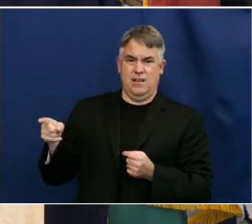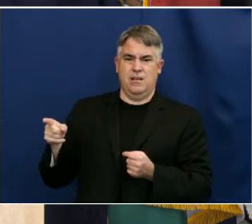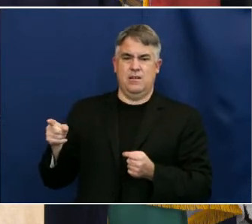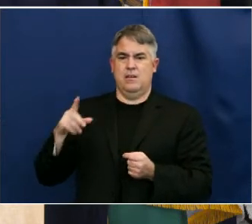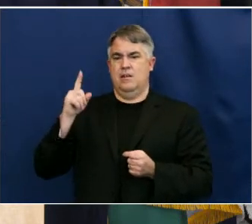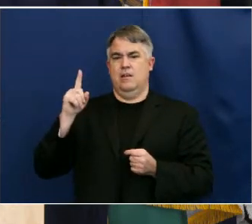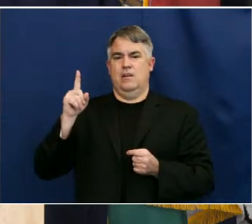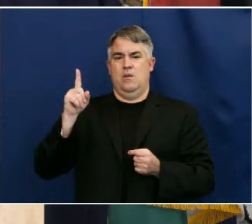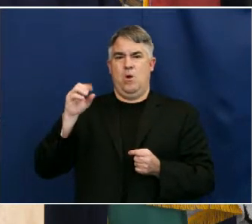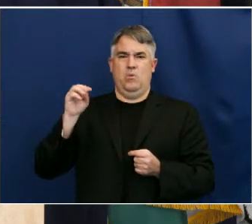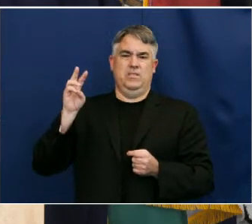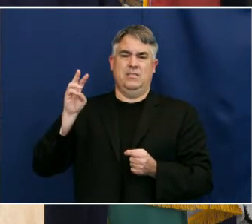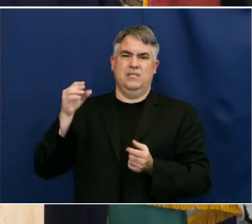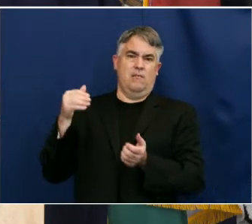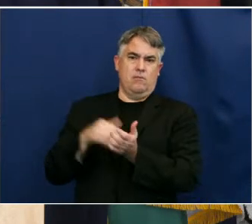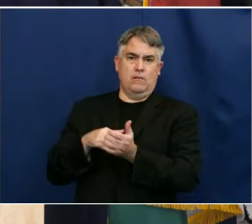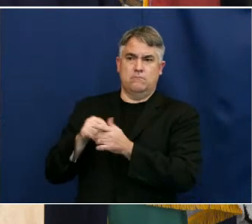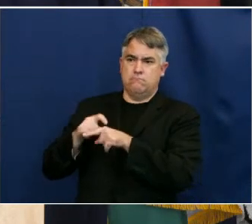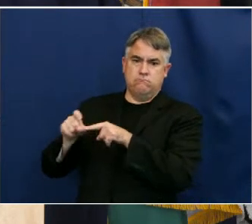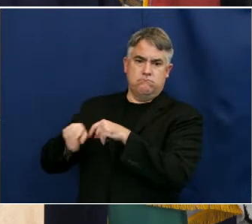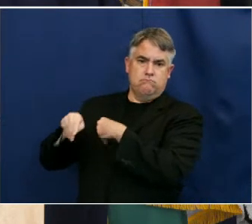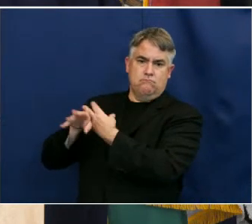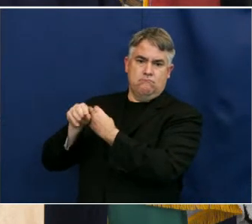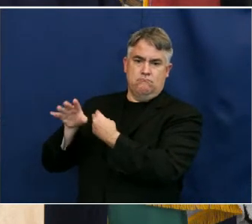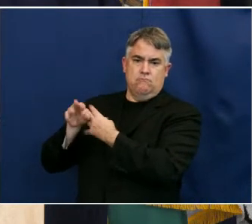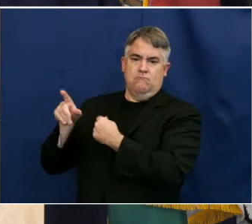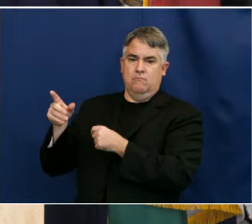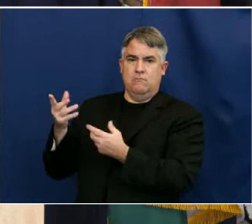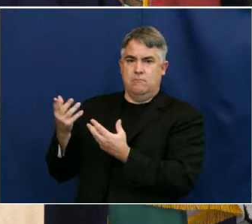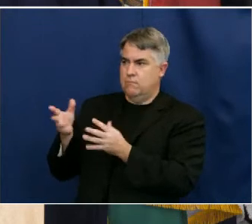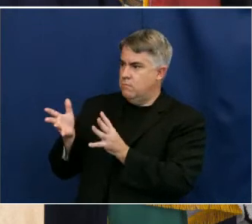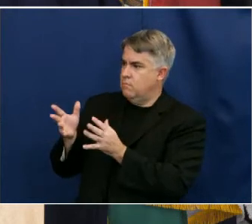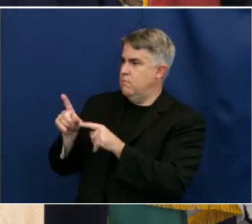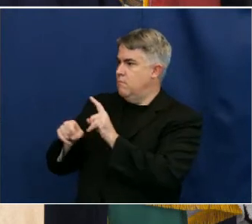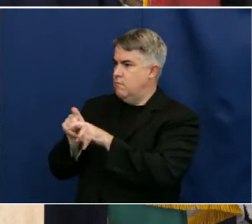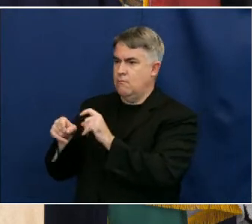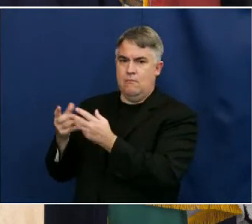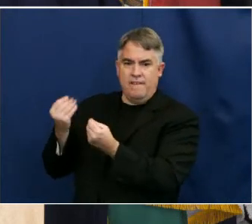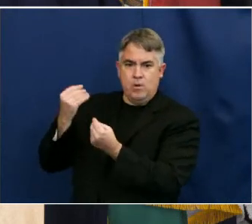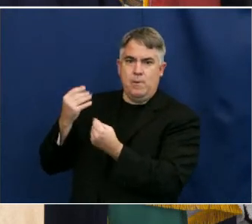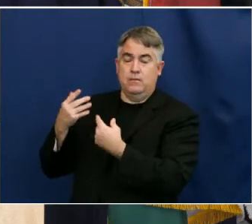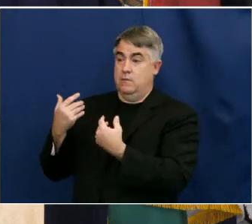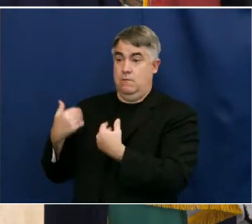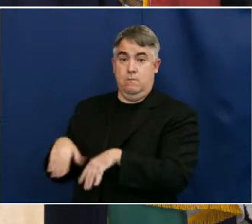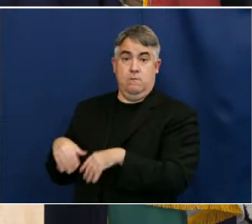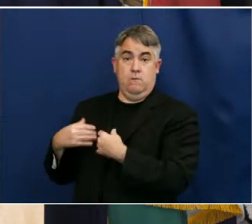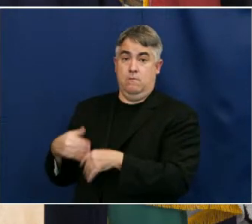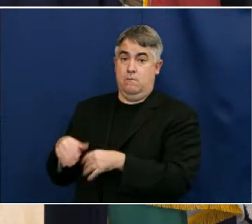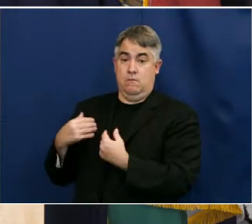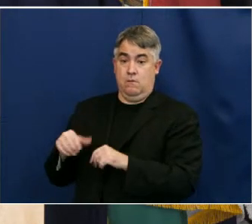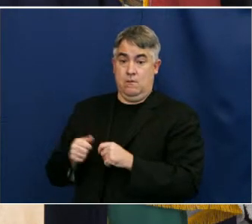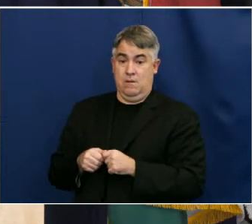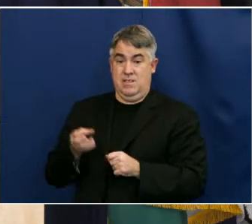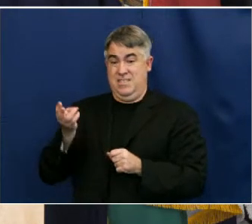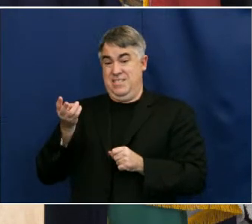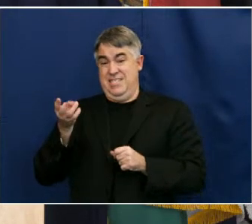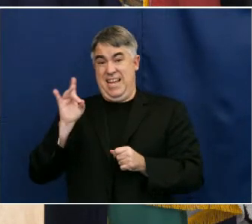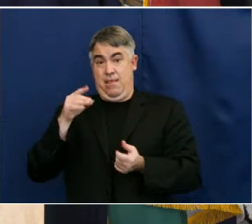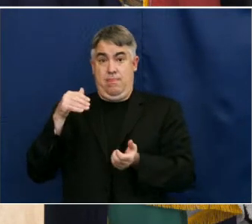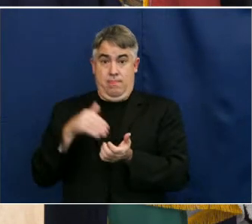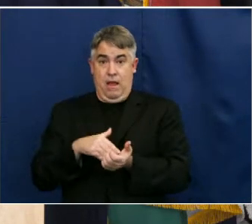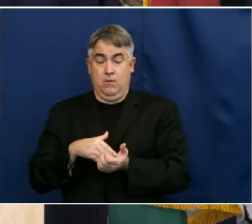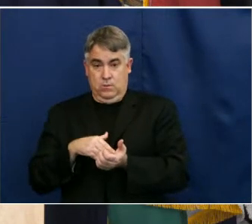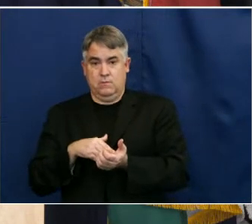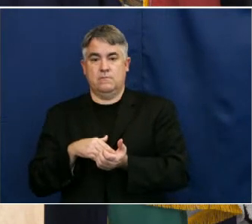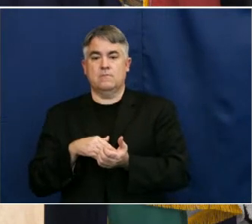176,249 calls were made to the 211 line. And out of those, over 68,000 were COVID information,